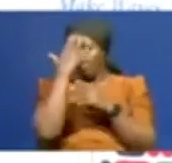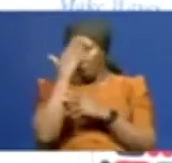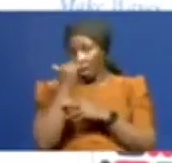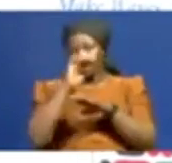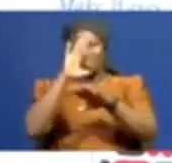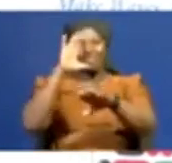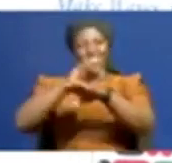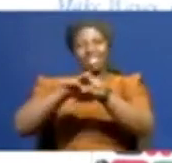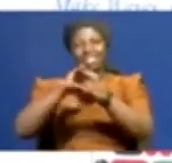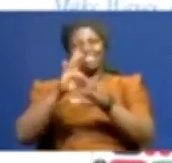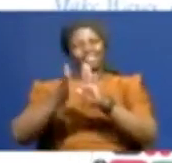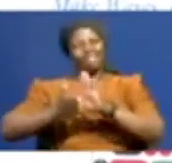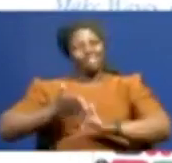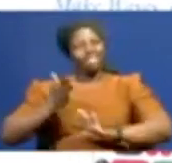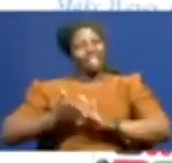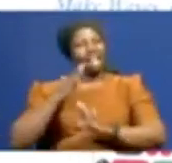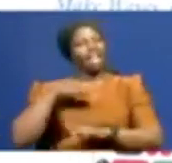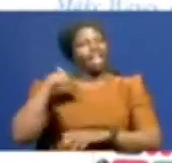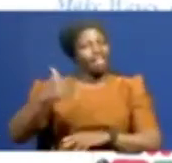you get faster every time